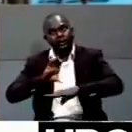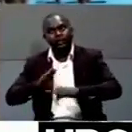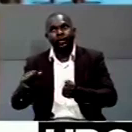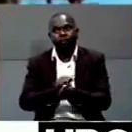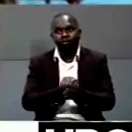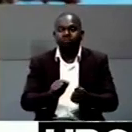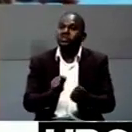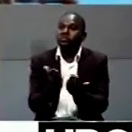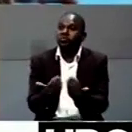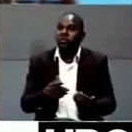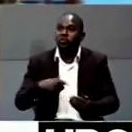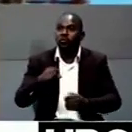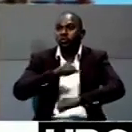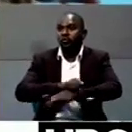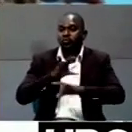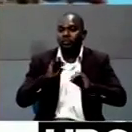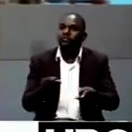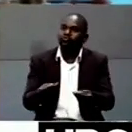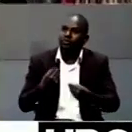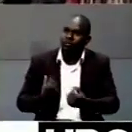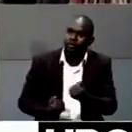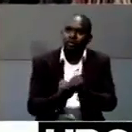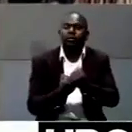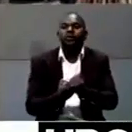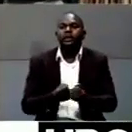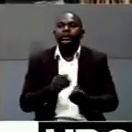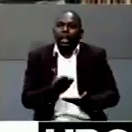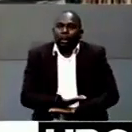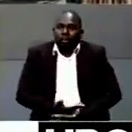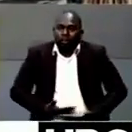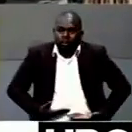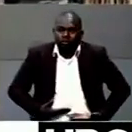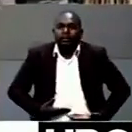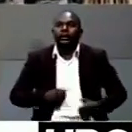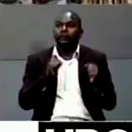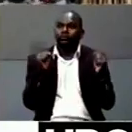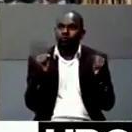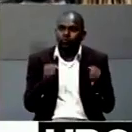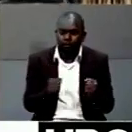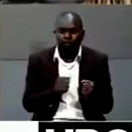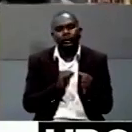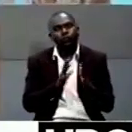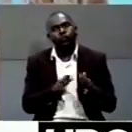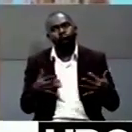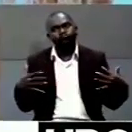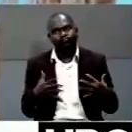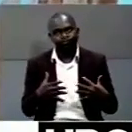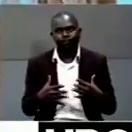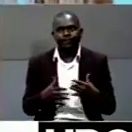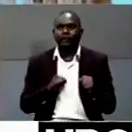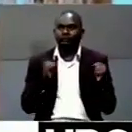abana tubakusoma mutuho byambi. Feminine diseases due to poor hygiene are their biggest threats.